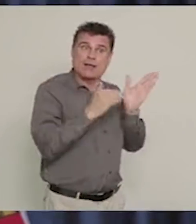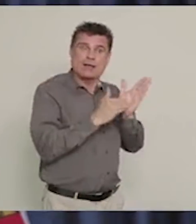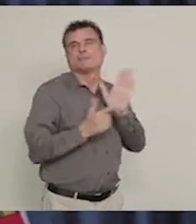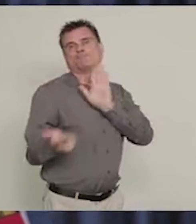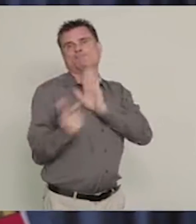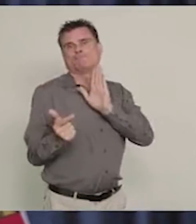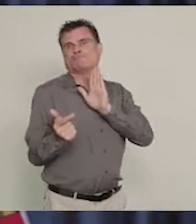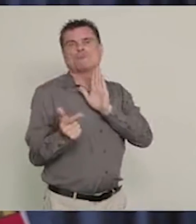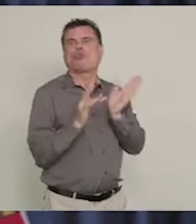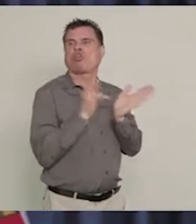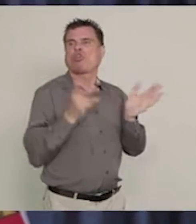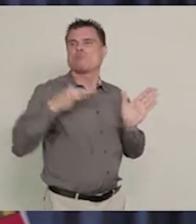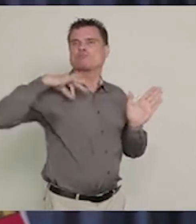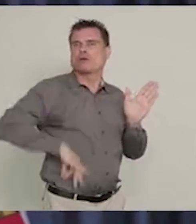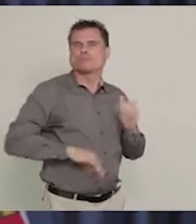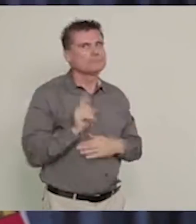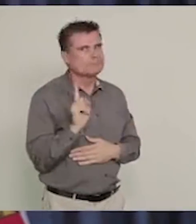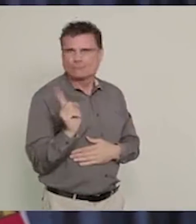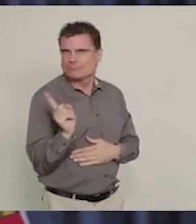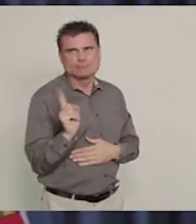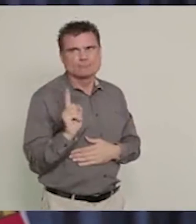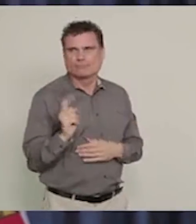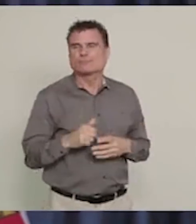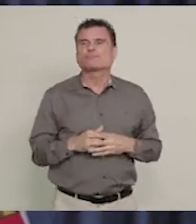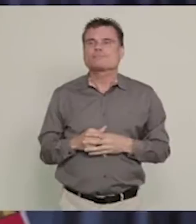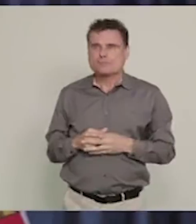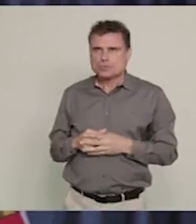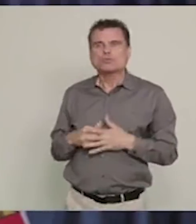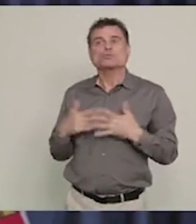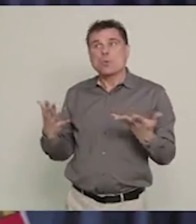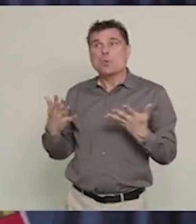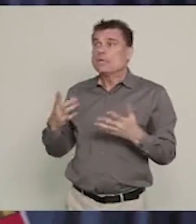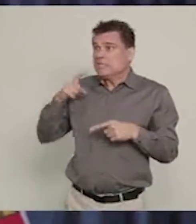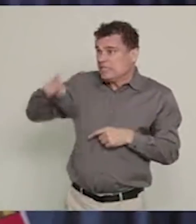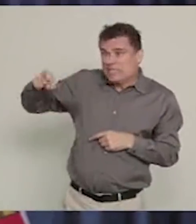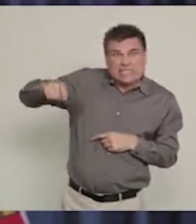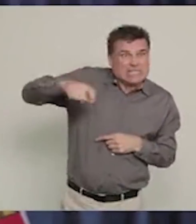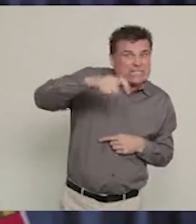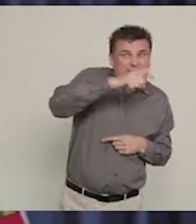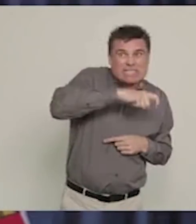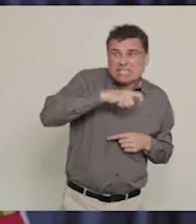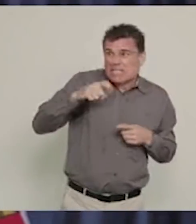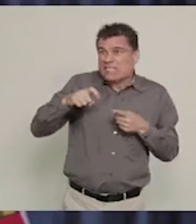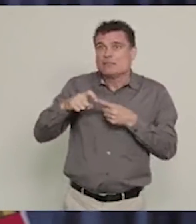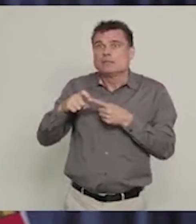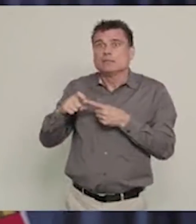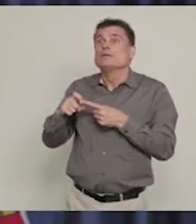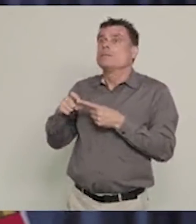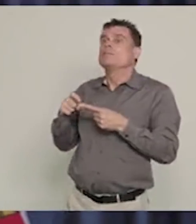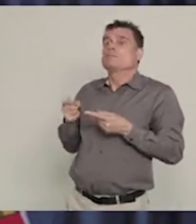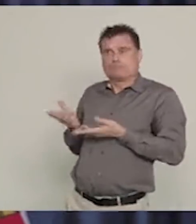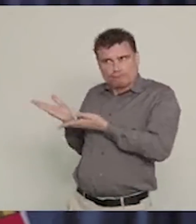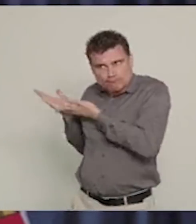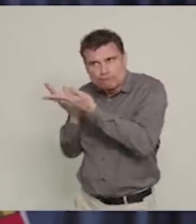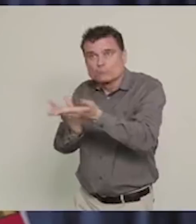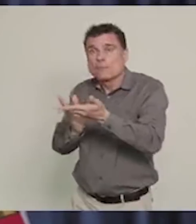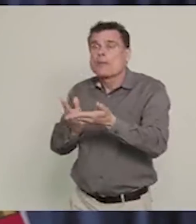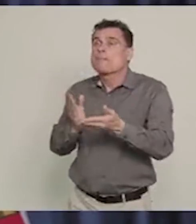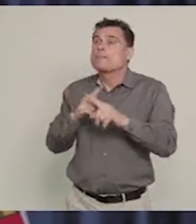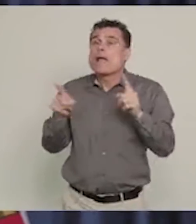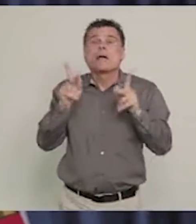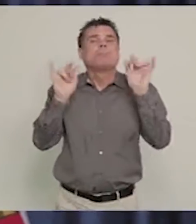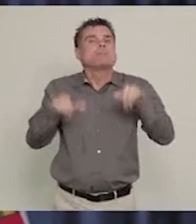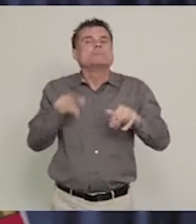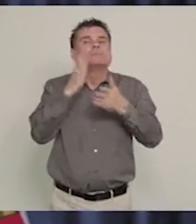quantities of certain essential products at the point of sale. These measures will help end hoarding at our grocery stores